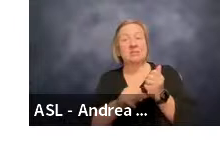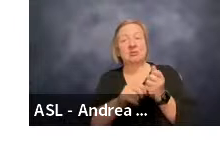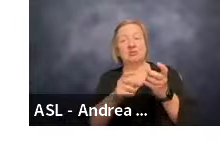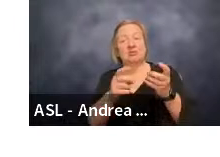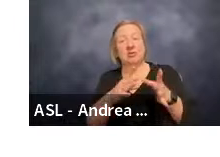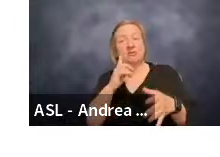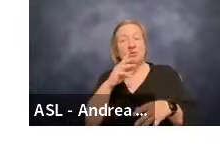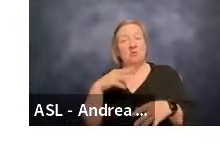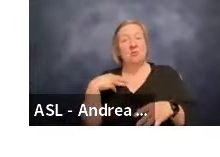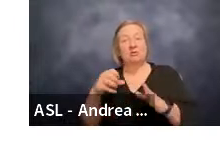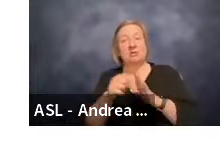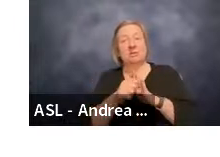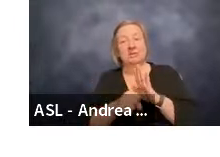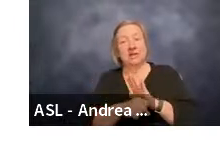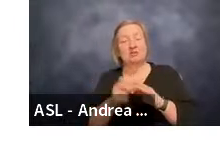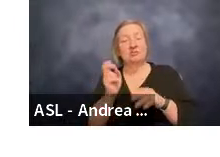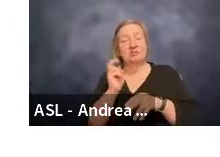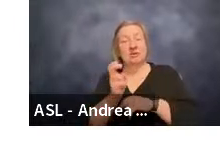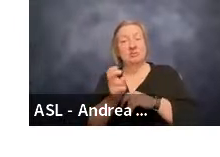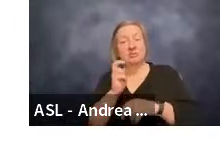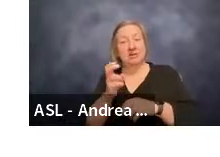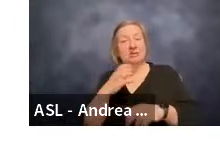State Transportation Commission.